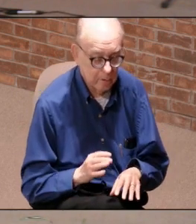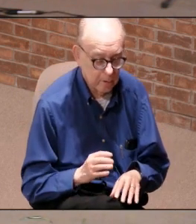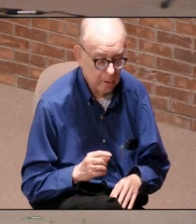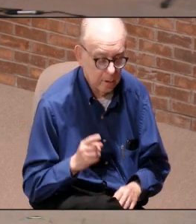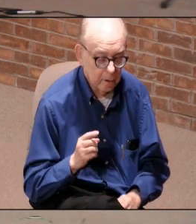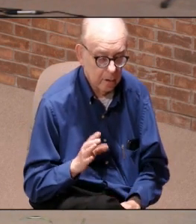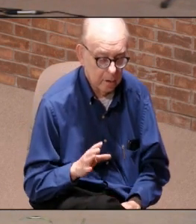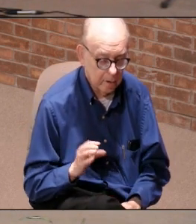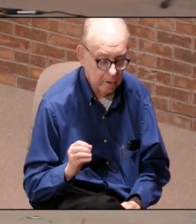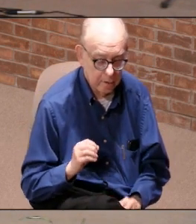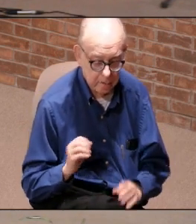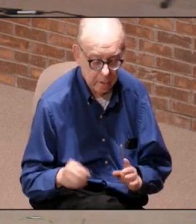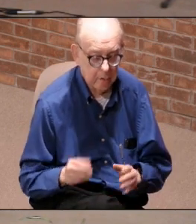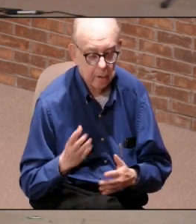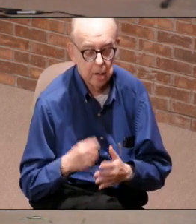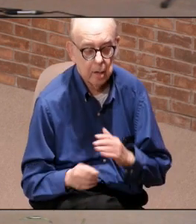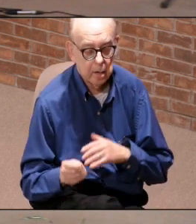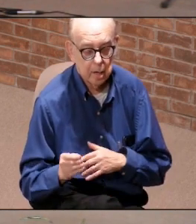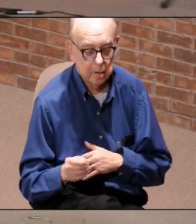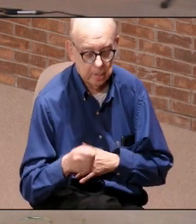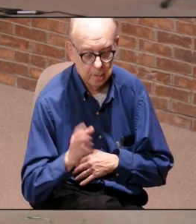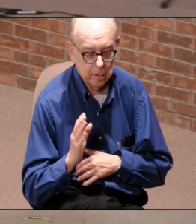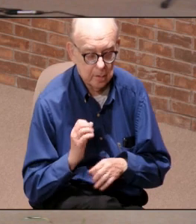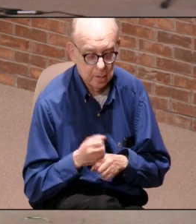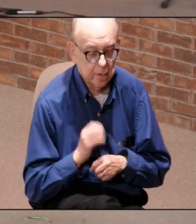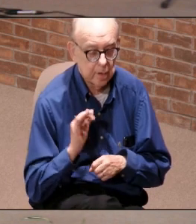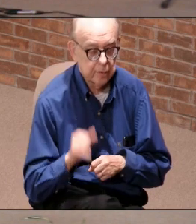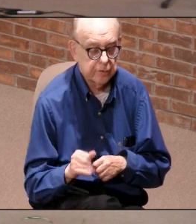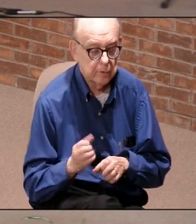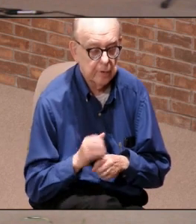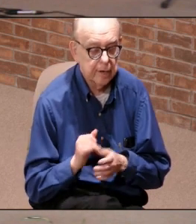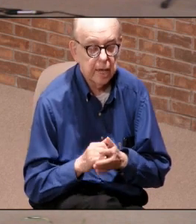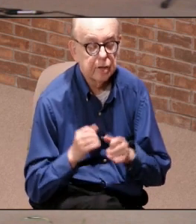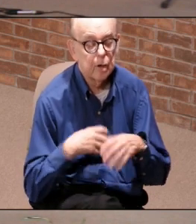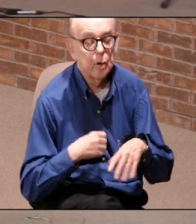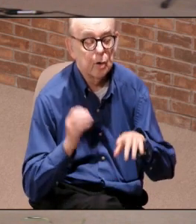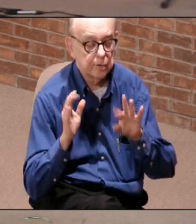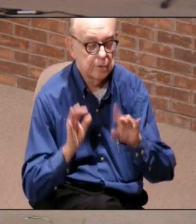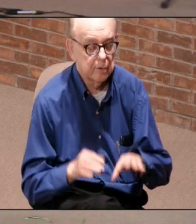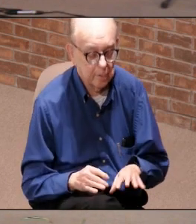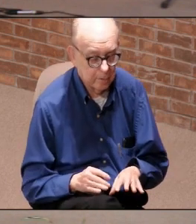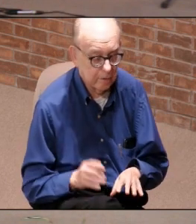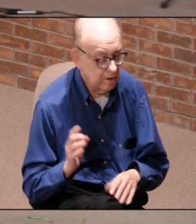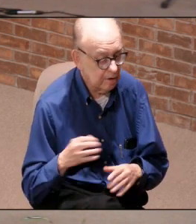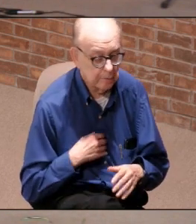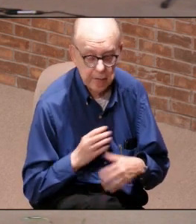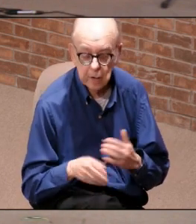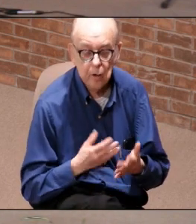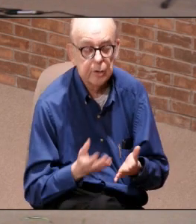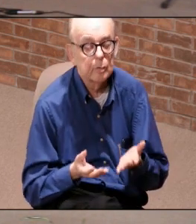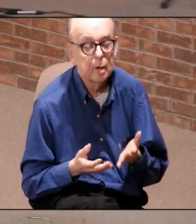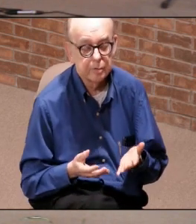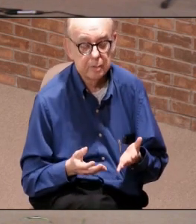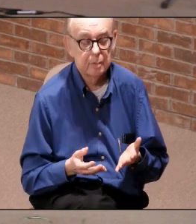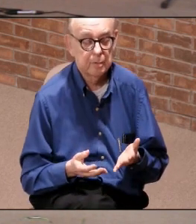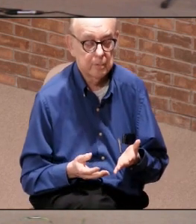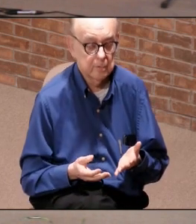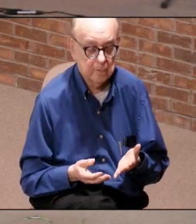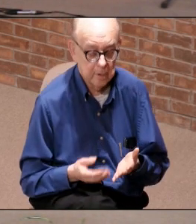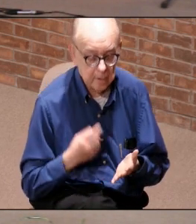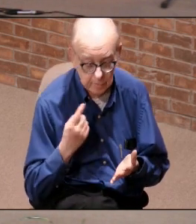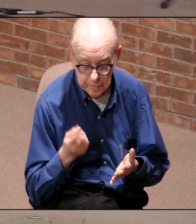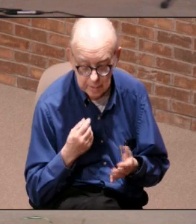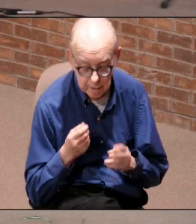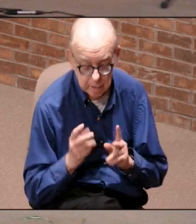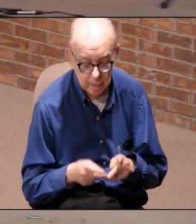be 150 degrees outside, and God can still make it snow. And you can complain all you want to, but I don't think